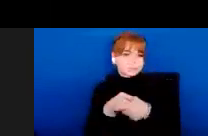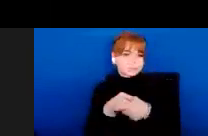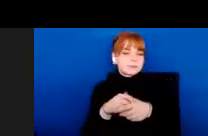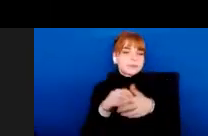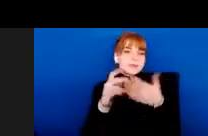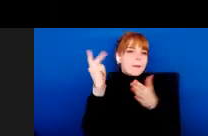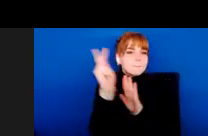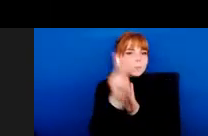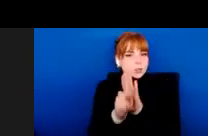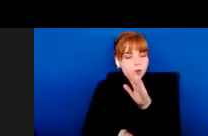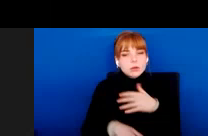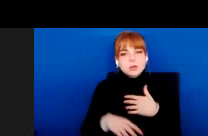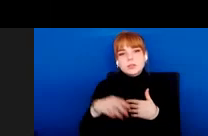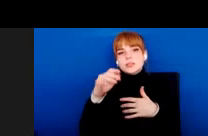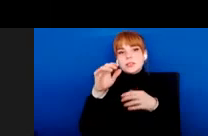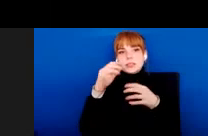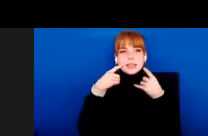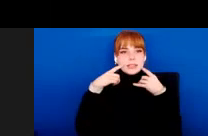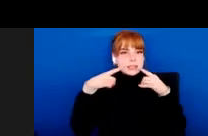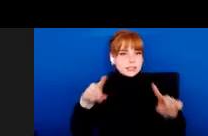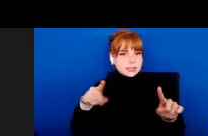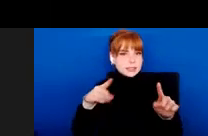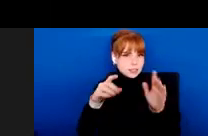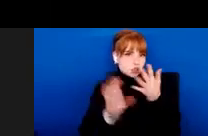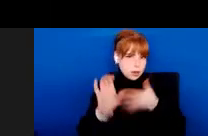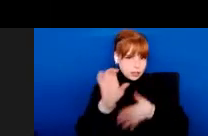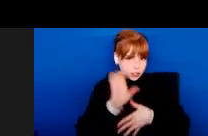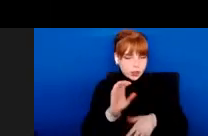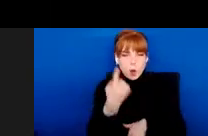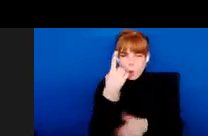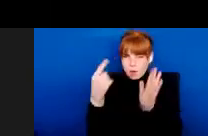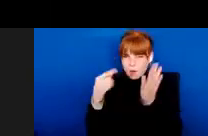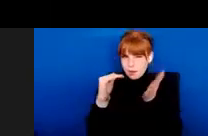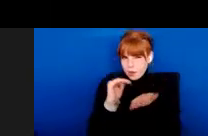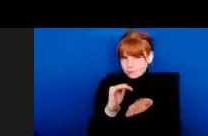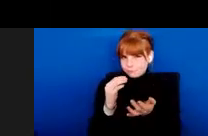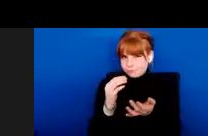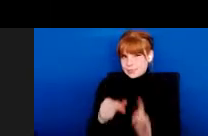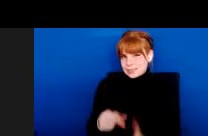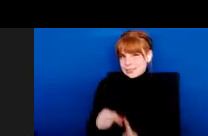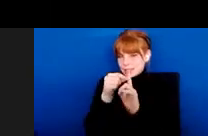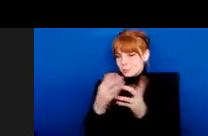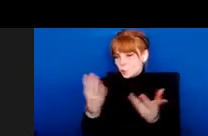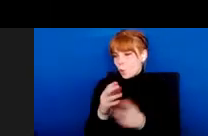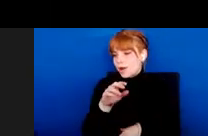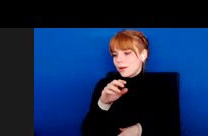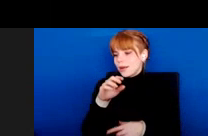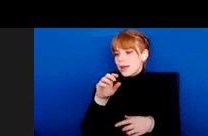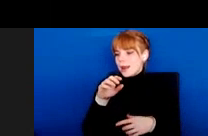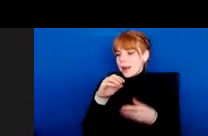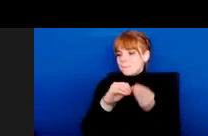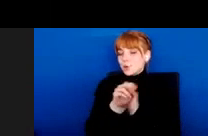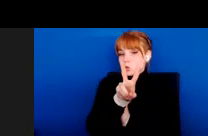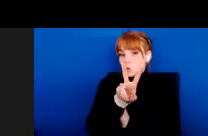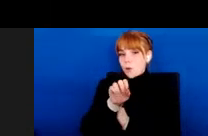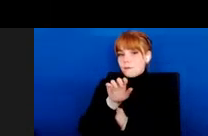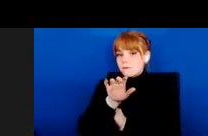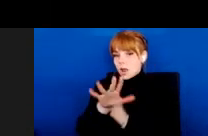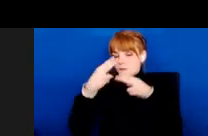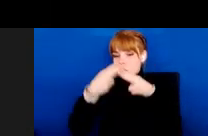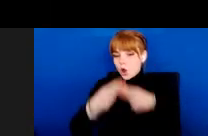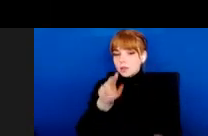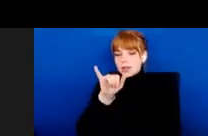success criteria, with one exception, and that is a guideline that's number 2.5 called input modalities.